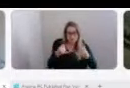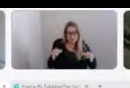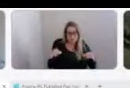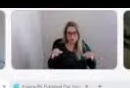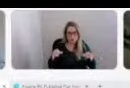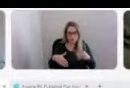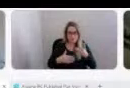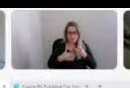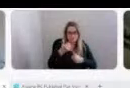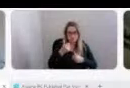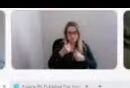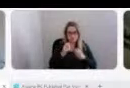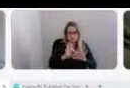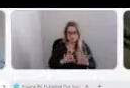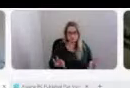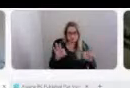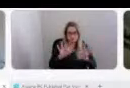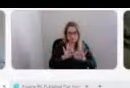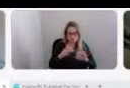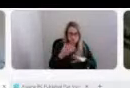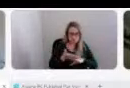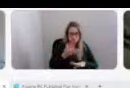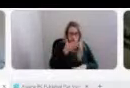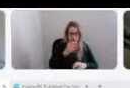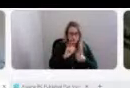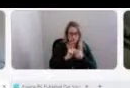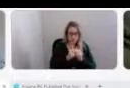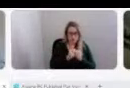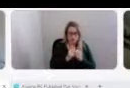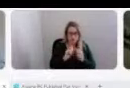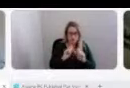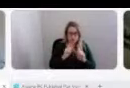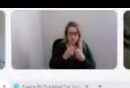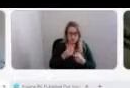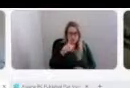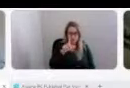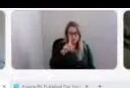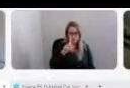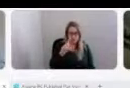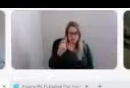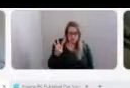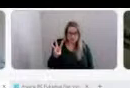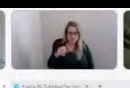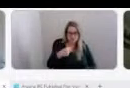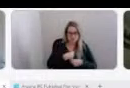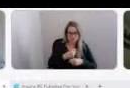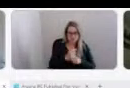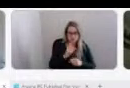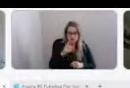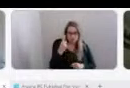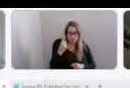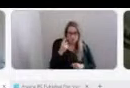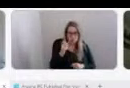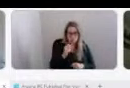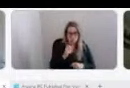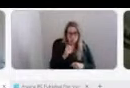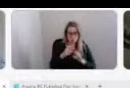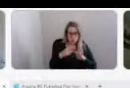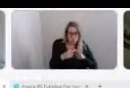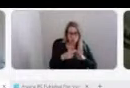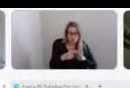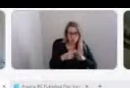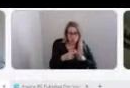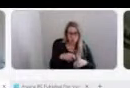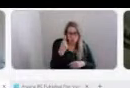most importantly have taken the previously competitive district of ld6 and made one that will only ever be represented by